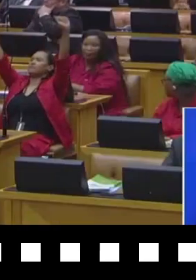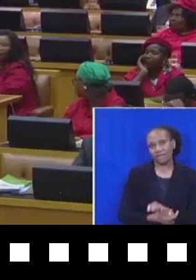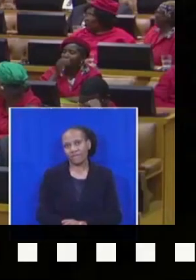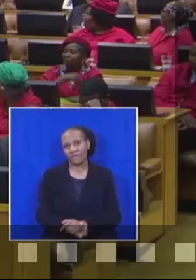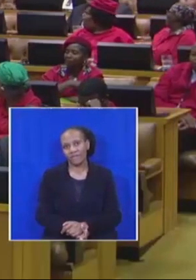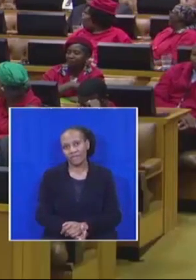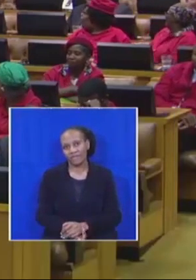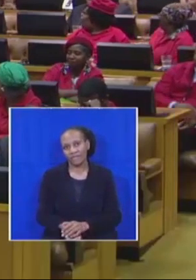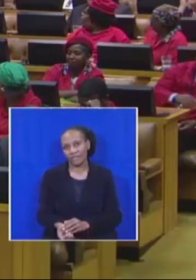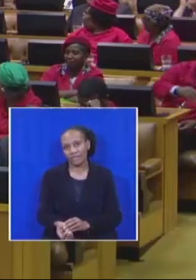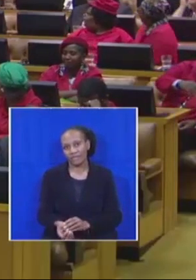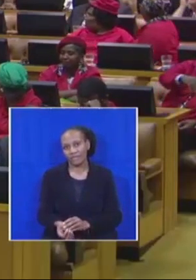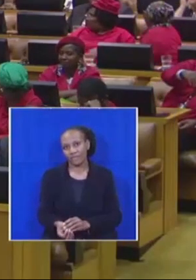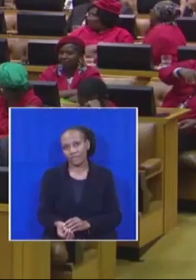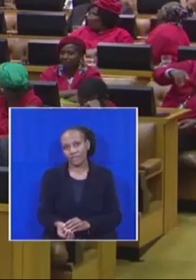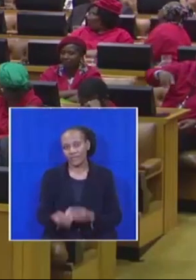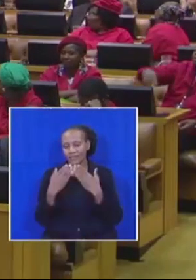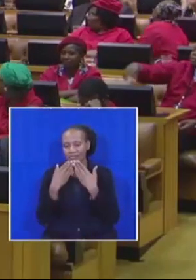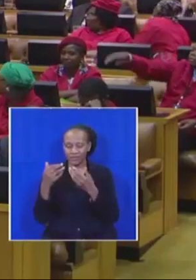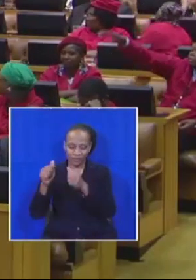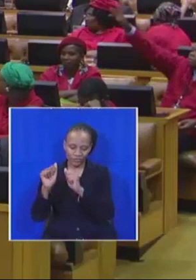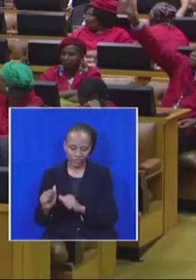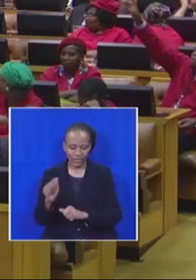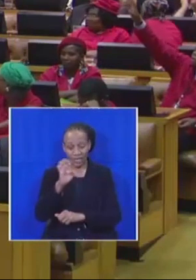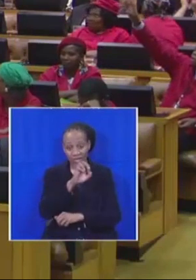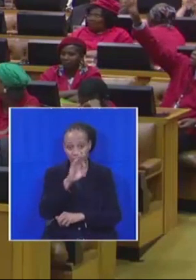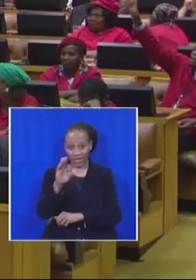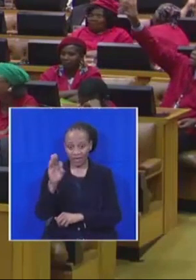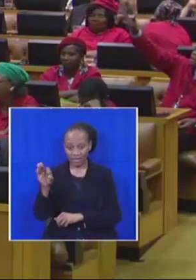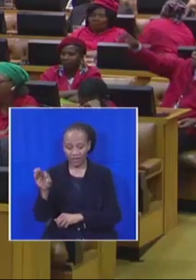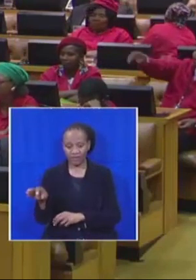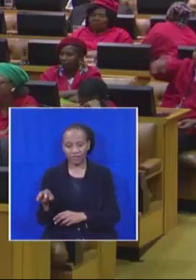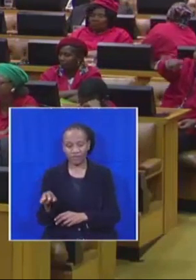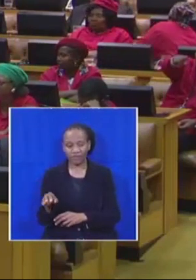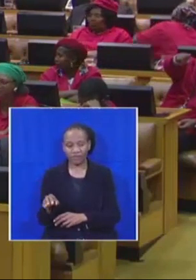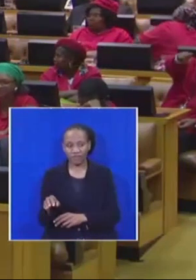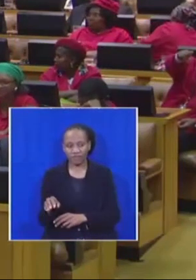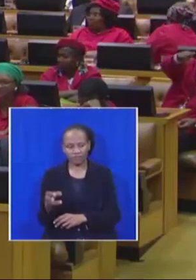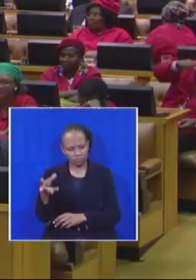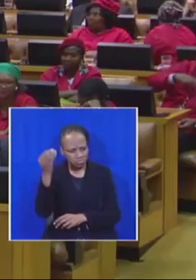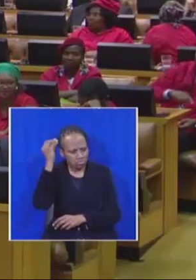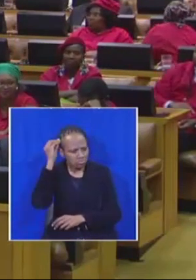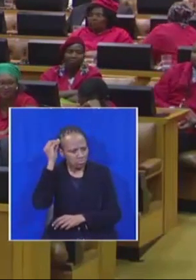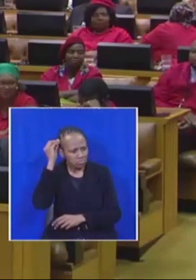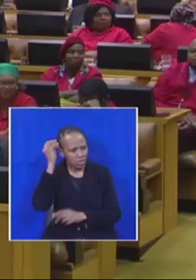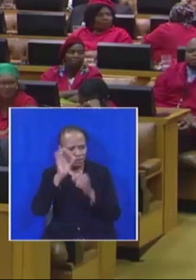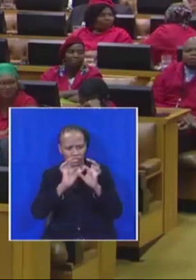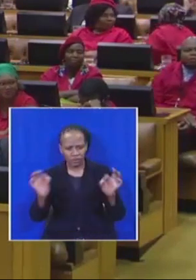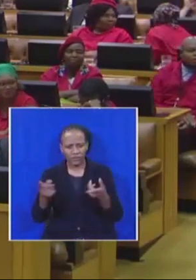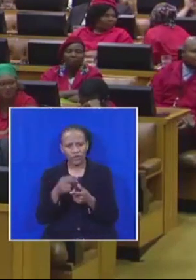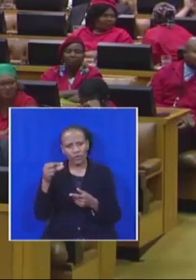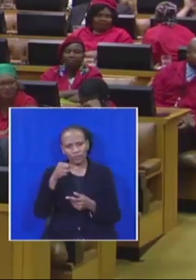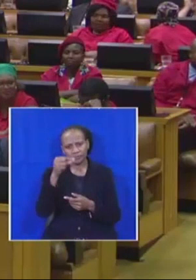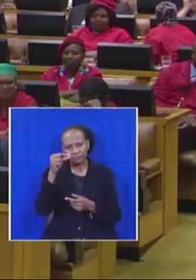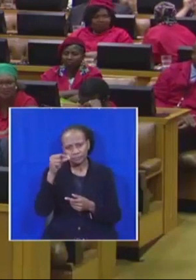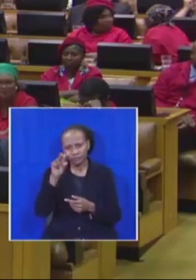Madam Speaker. Thank you, House Chair. The Economic Freedom Fighters note the statement by the Gupta family who want to run